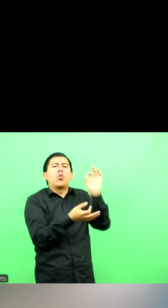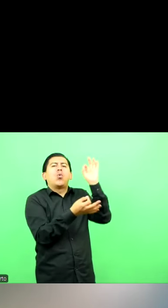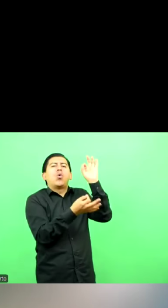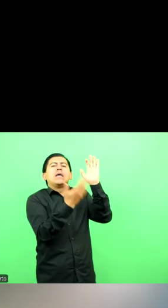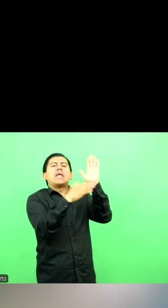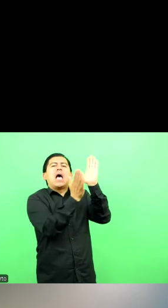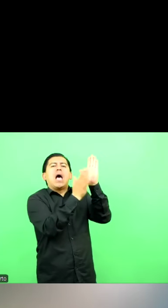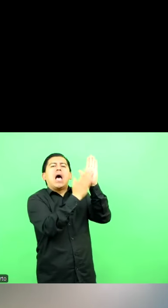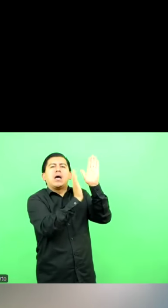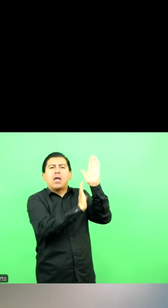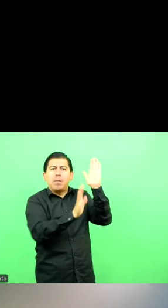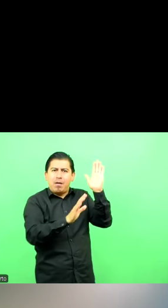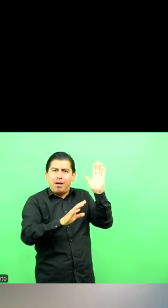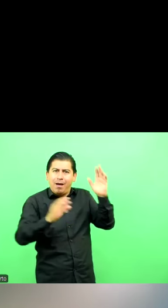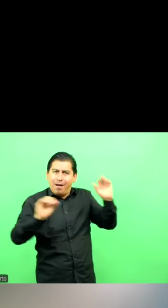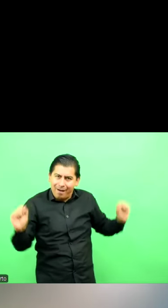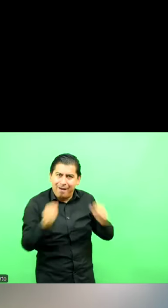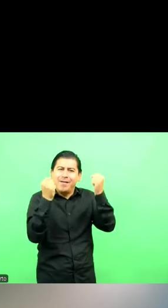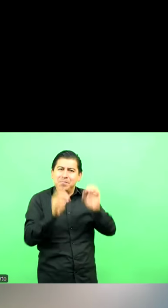action. Thank you very much.